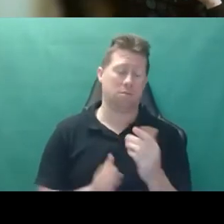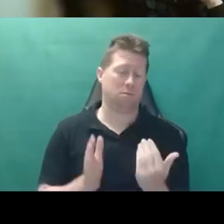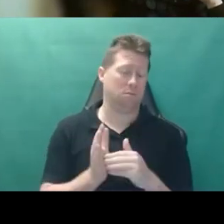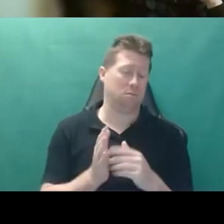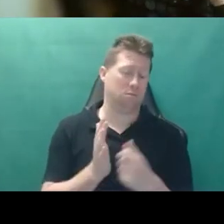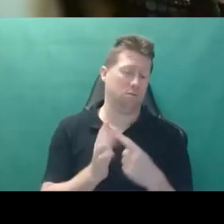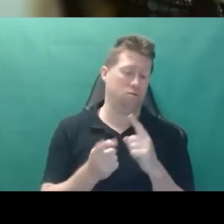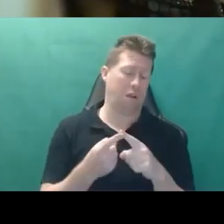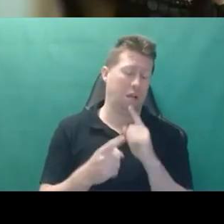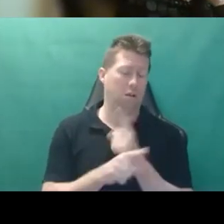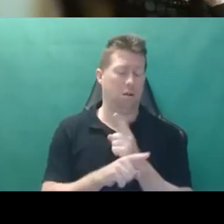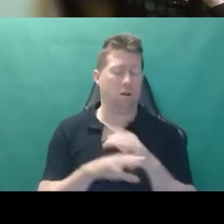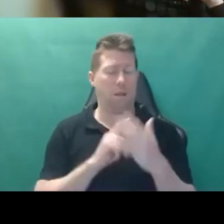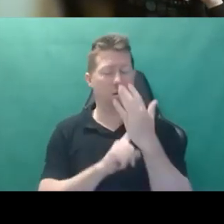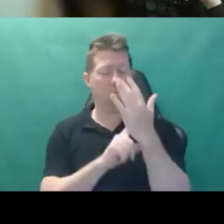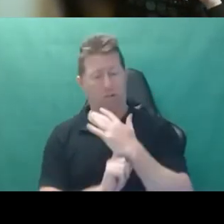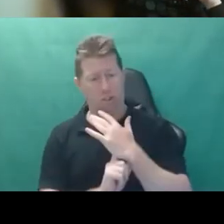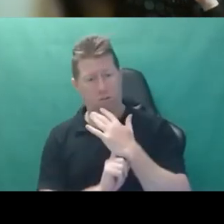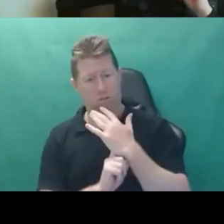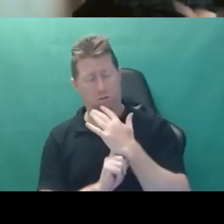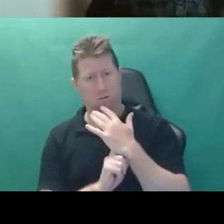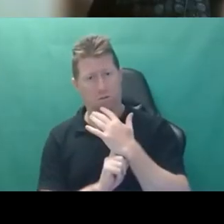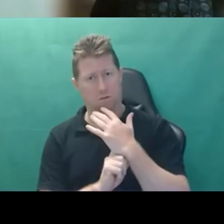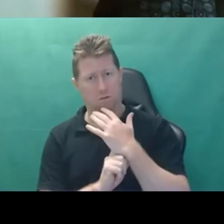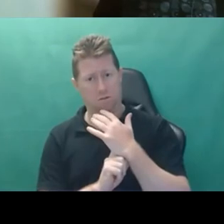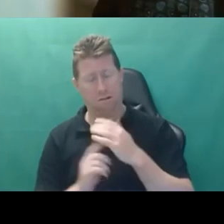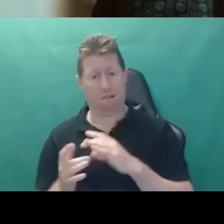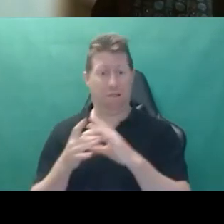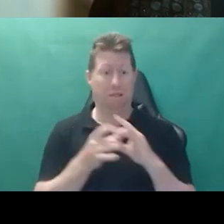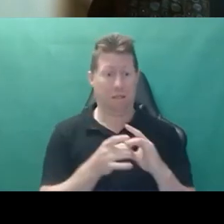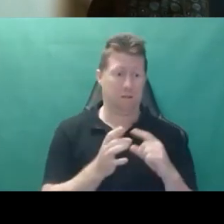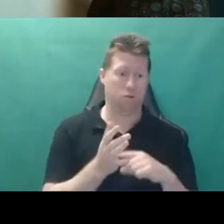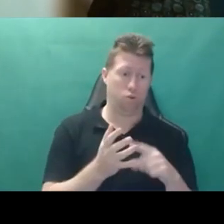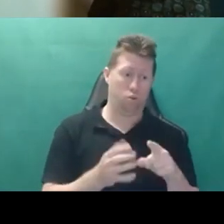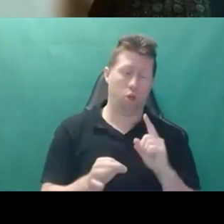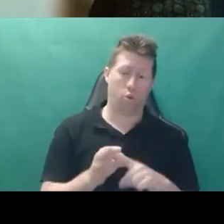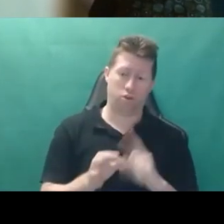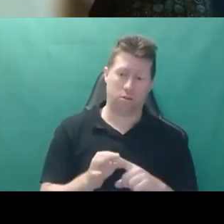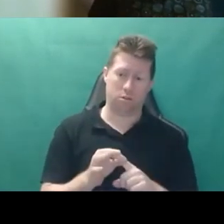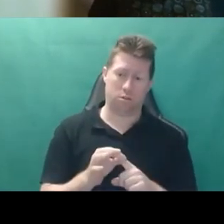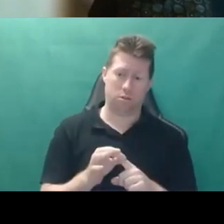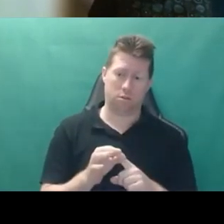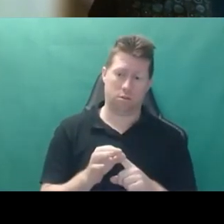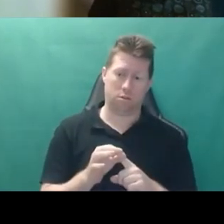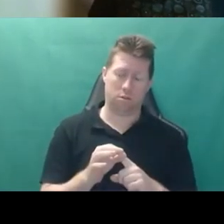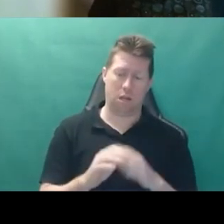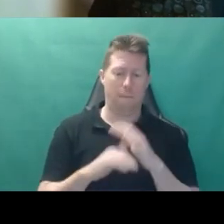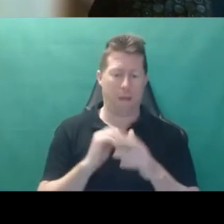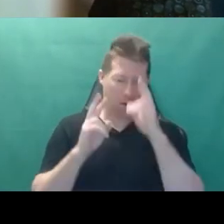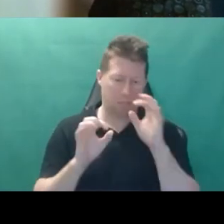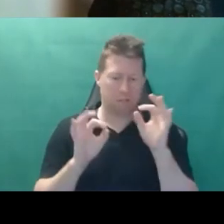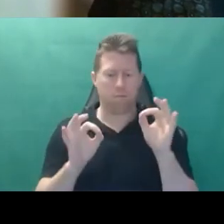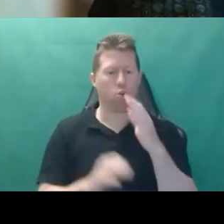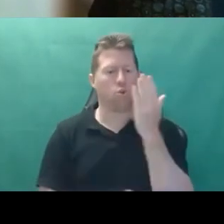about oppression, and I think this also links back with, um, Ricky's question about, um, special schools. And I